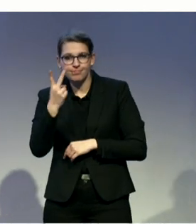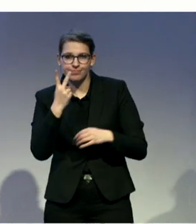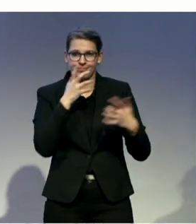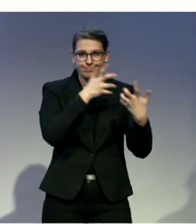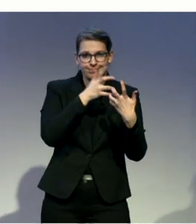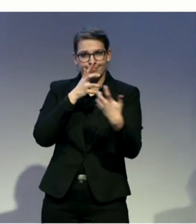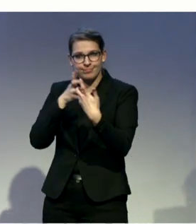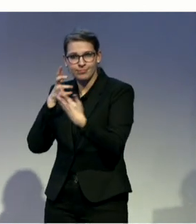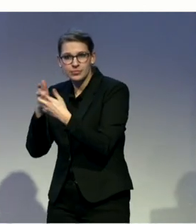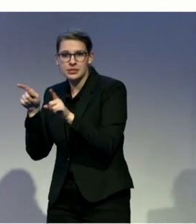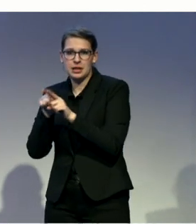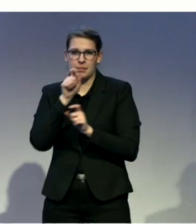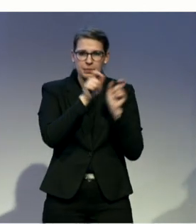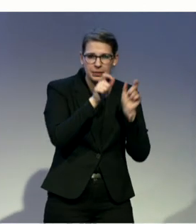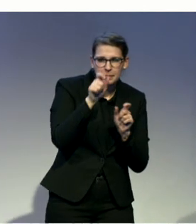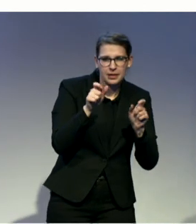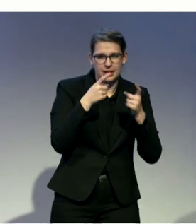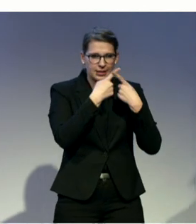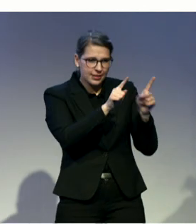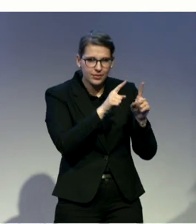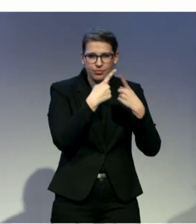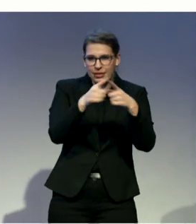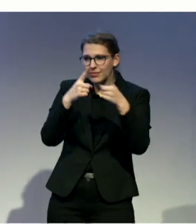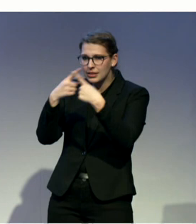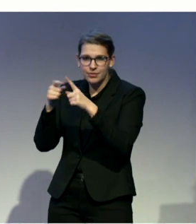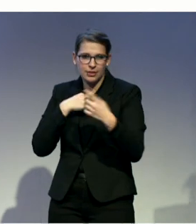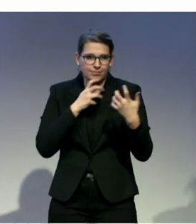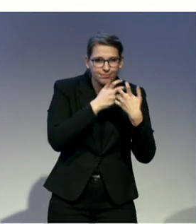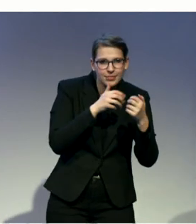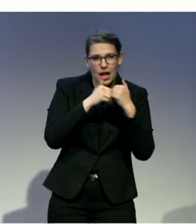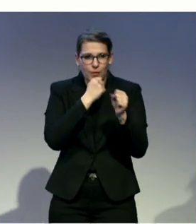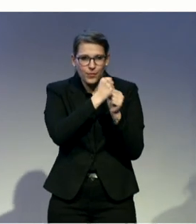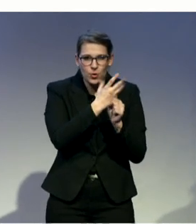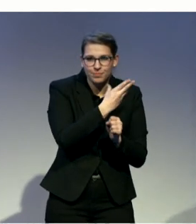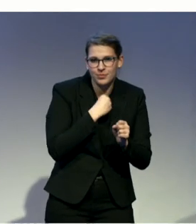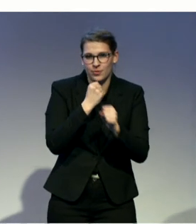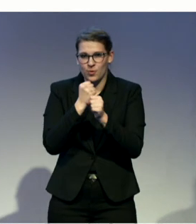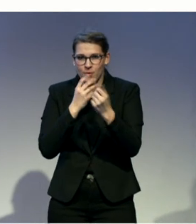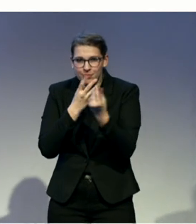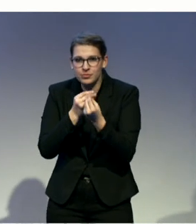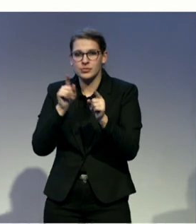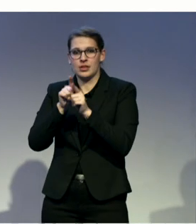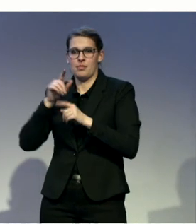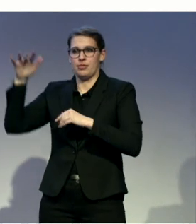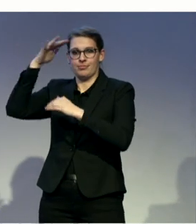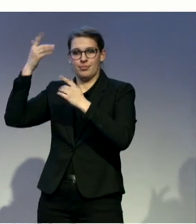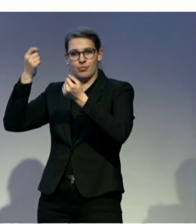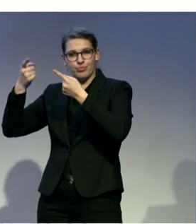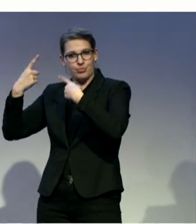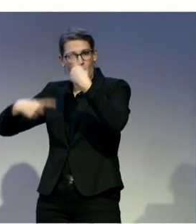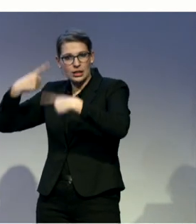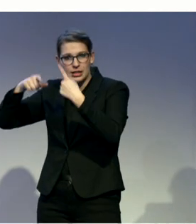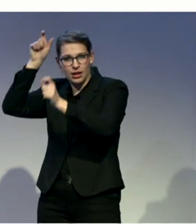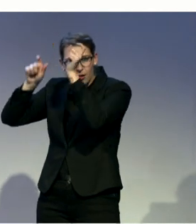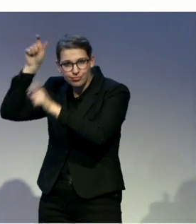the level of public policies, being involved in elaboration of the national standards, the national strategy